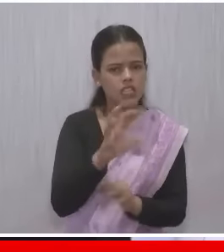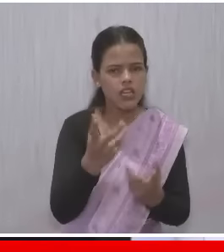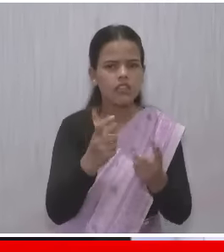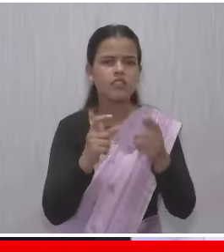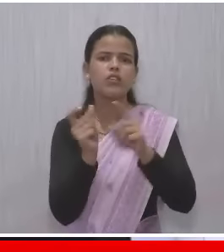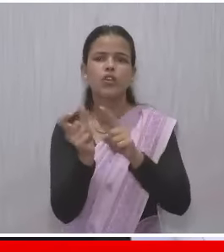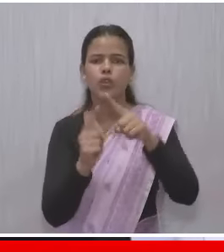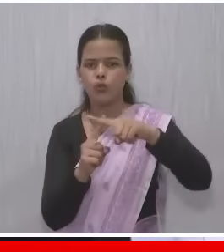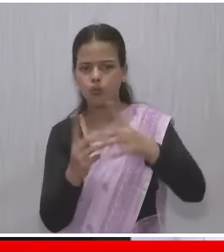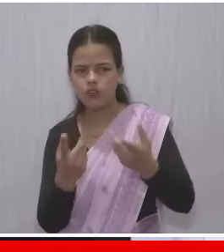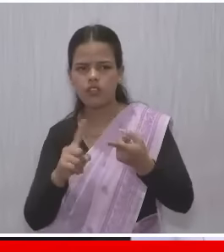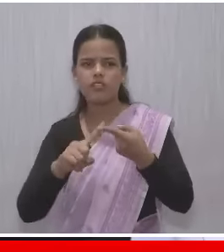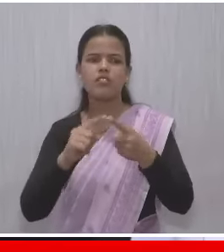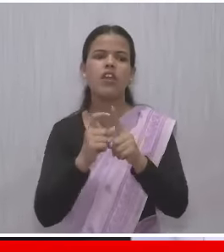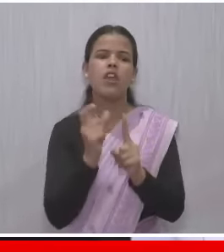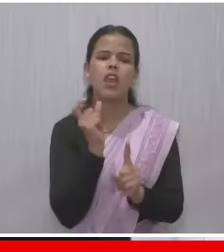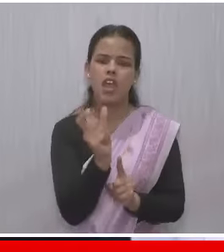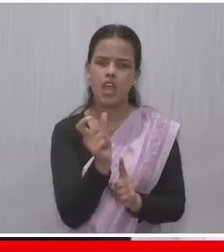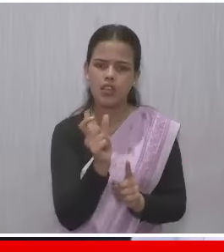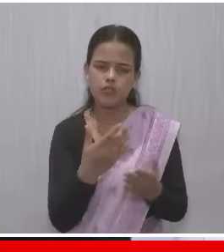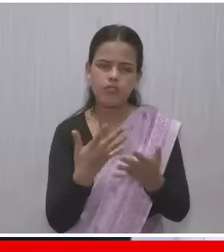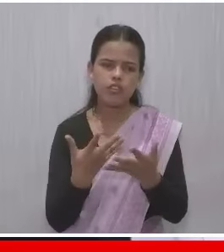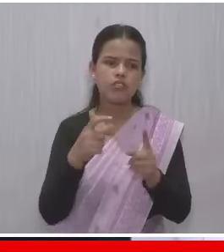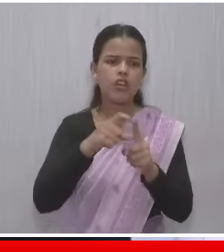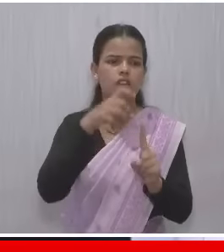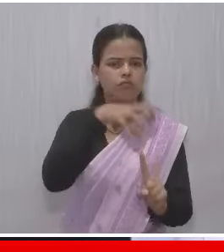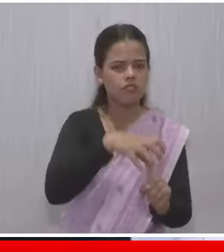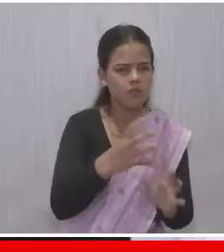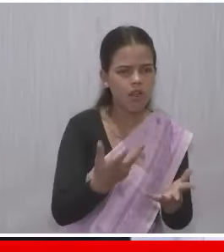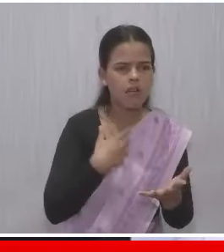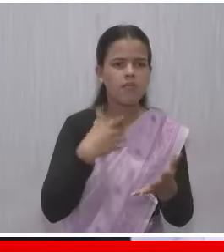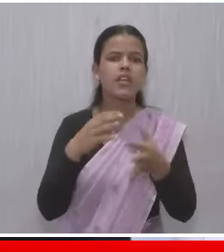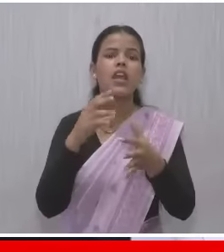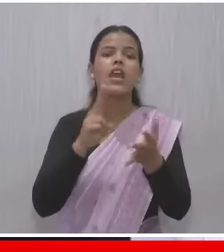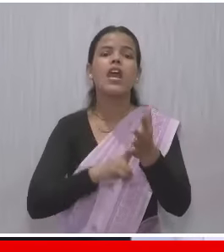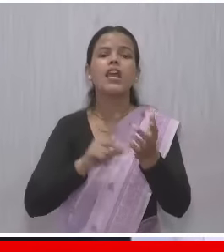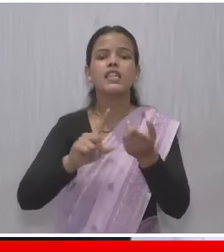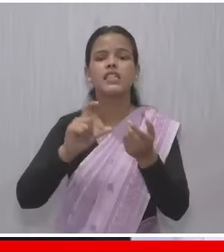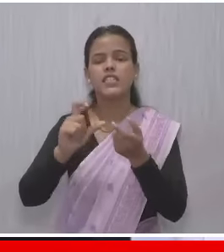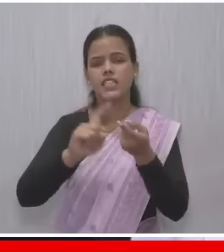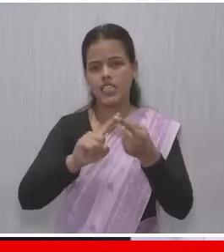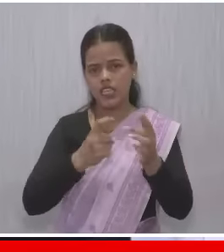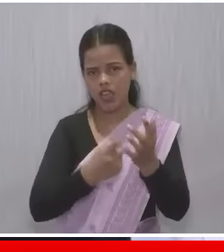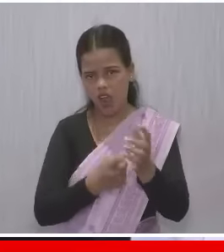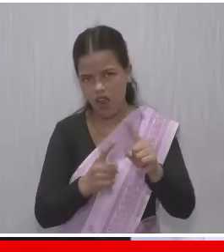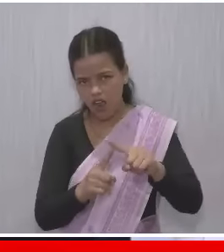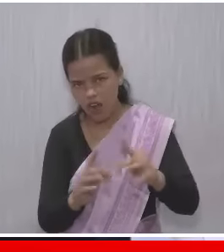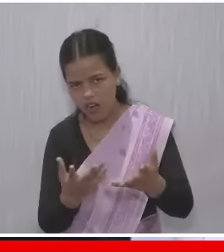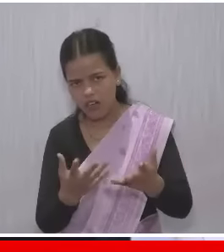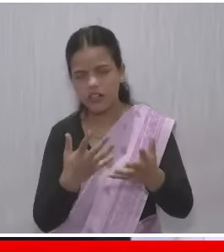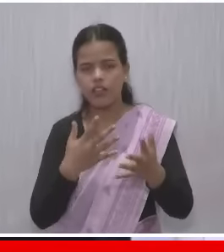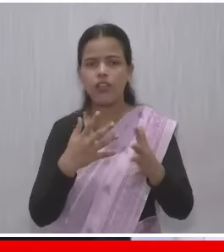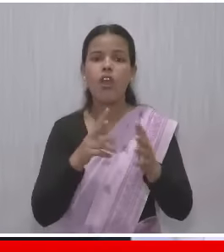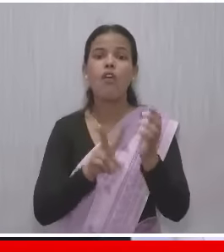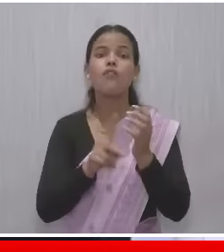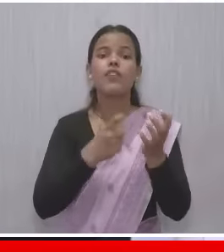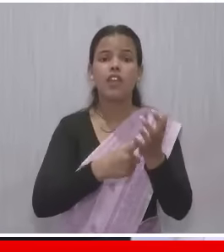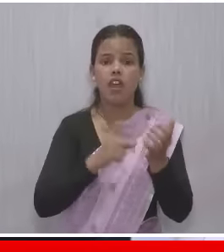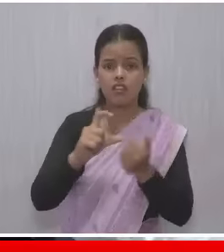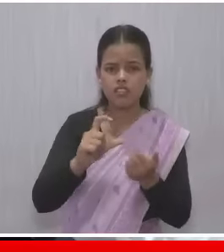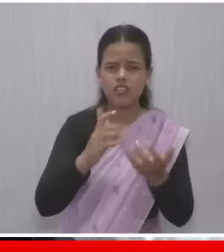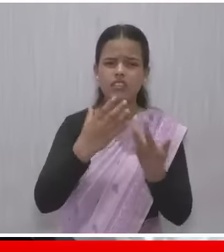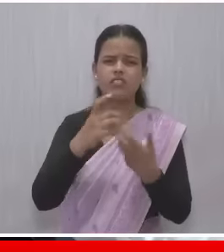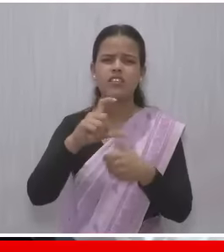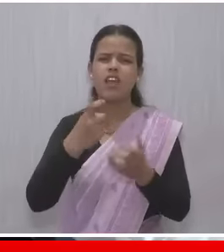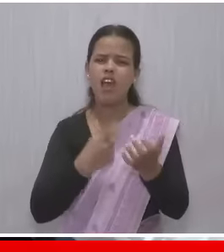the education departments, the SCRTs, district level institutes like DIETs, the BRCs, CRCs, we